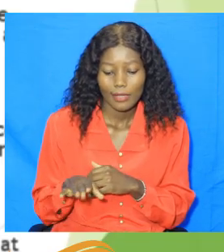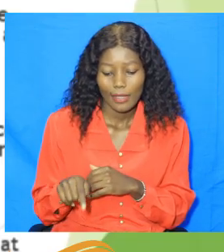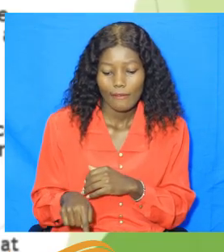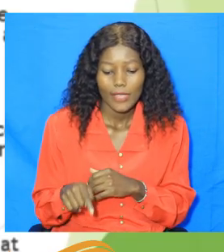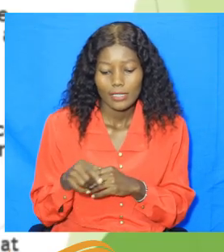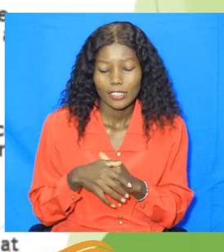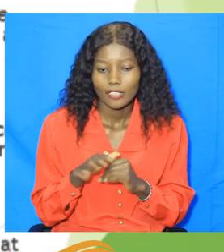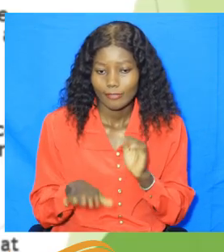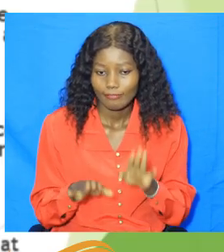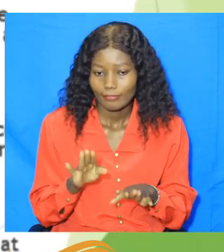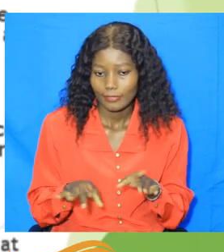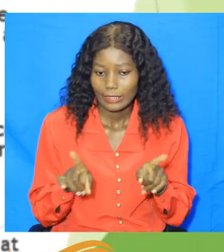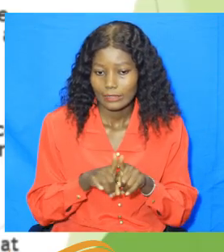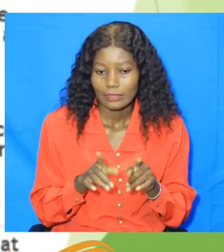chest,